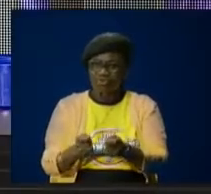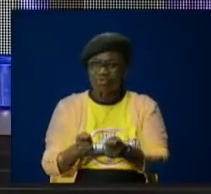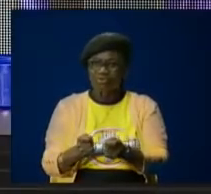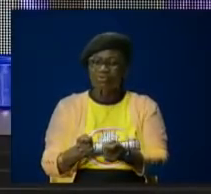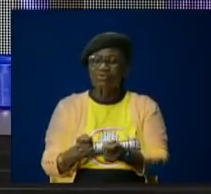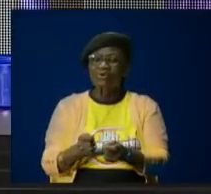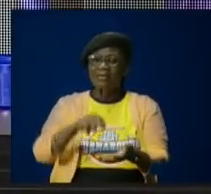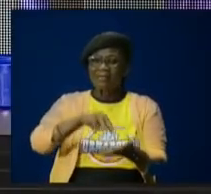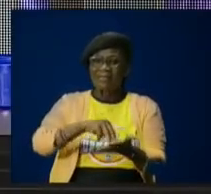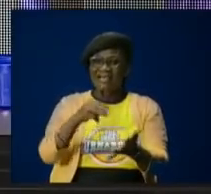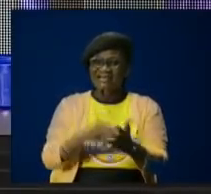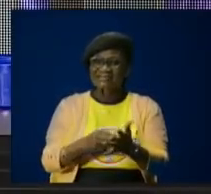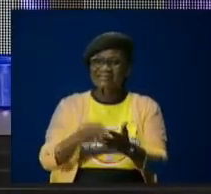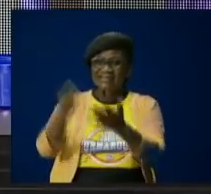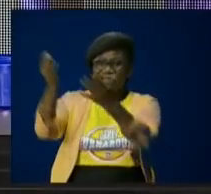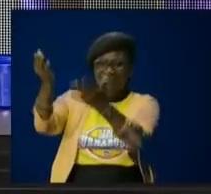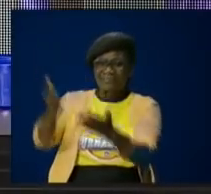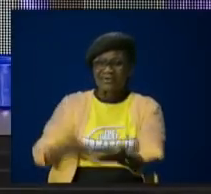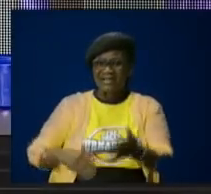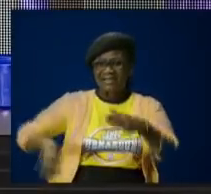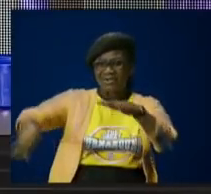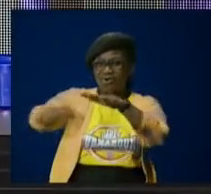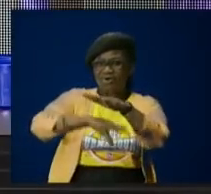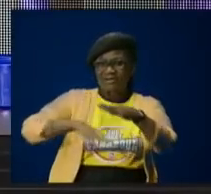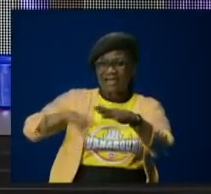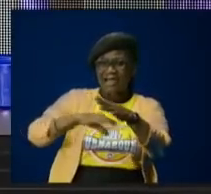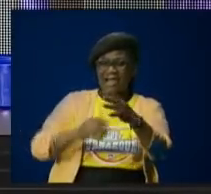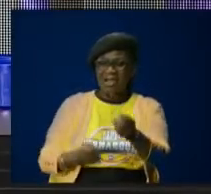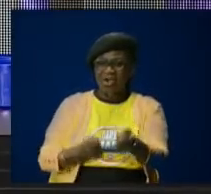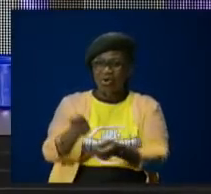actually means bring under control.